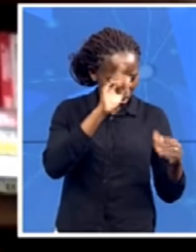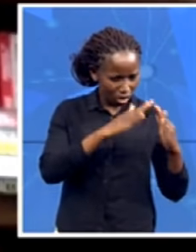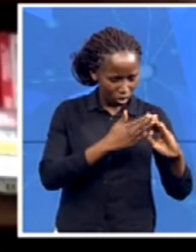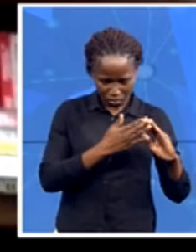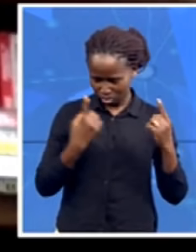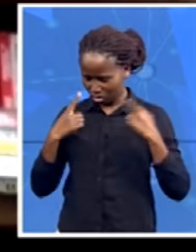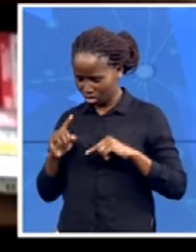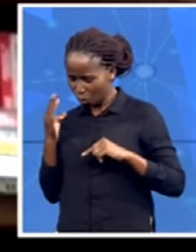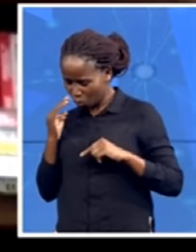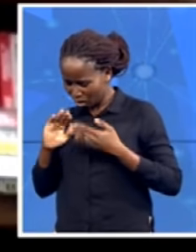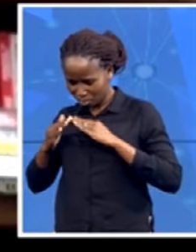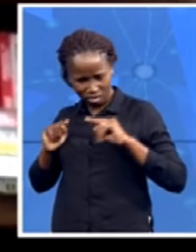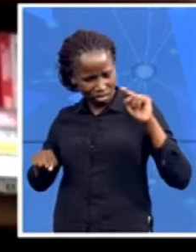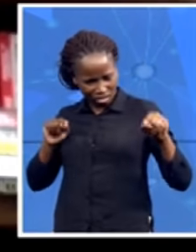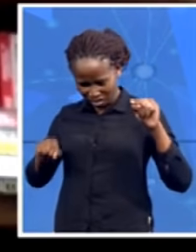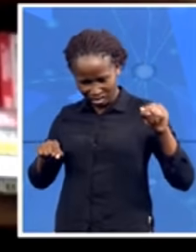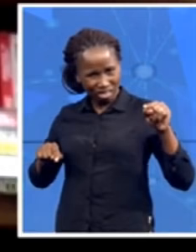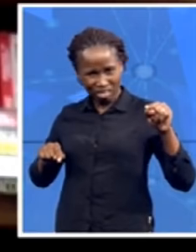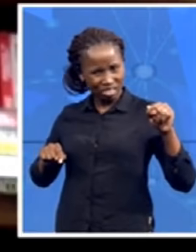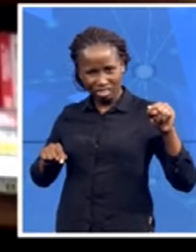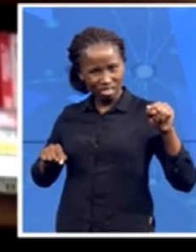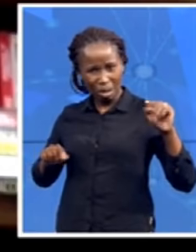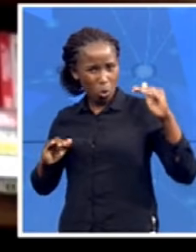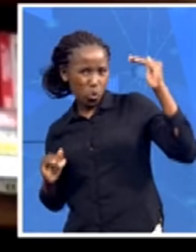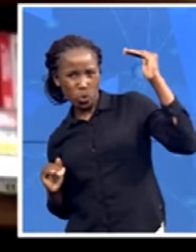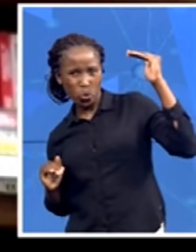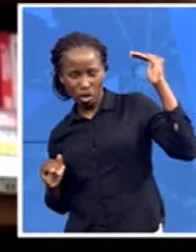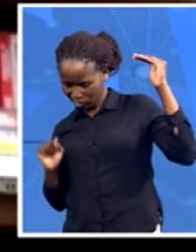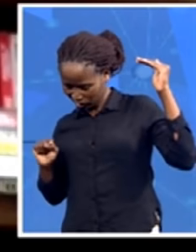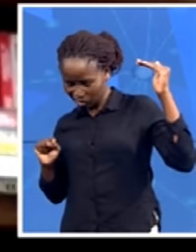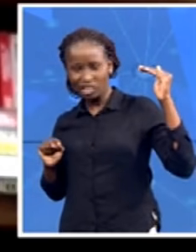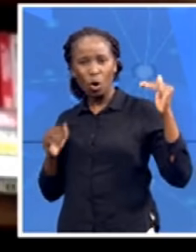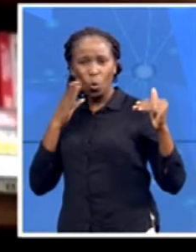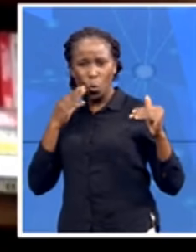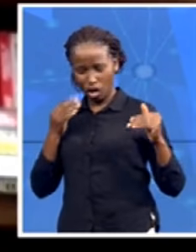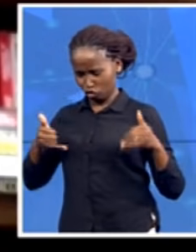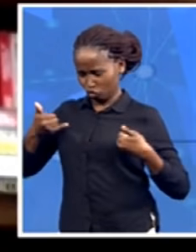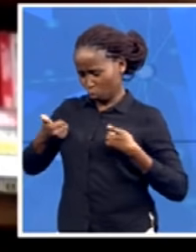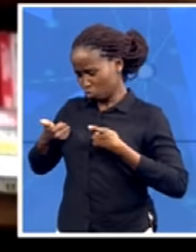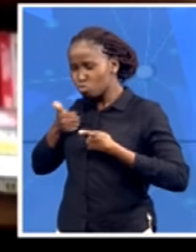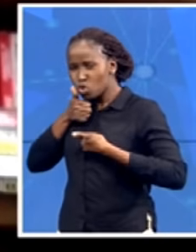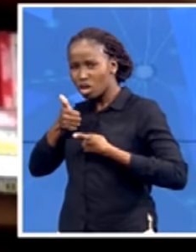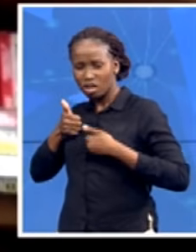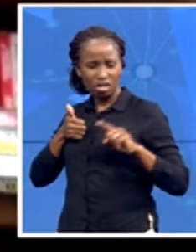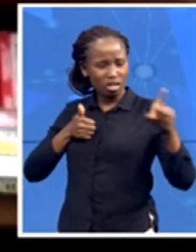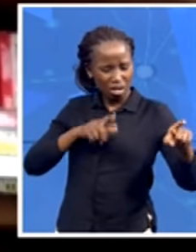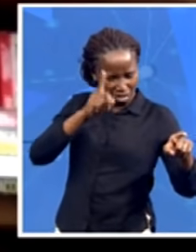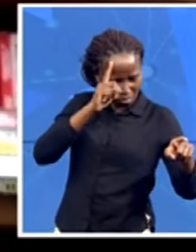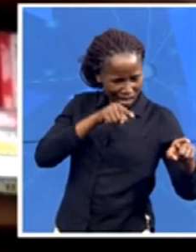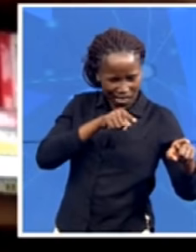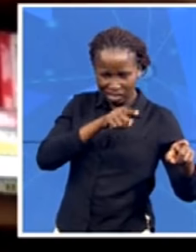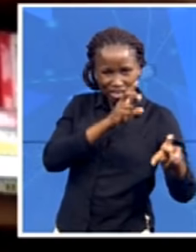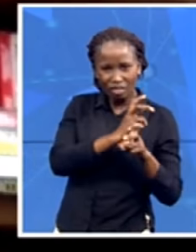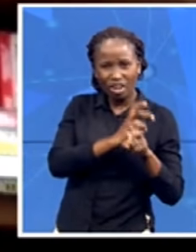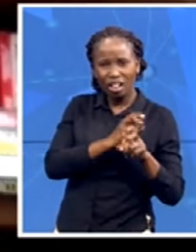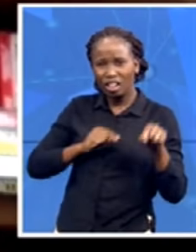good life, and then on the other hand, you have another section of the population that is living a hard life. So I